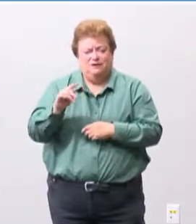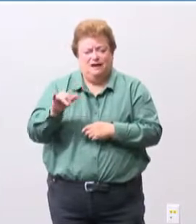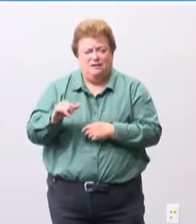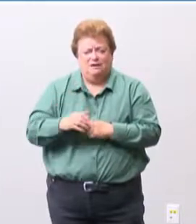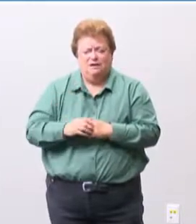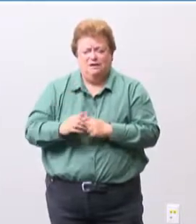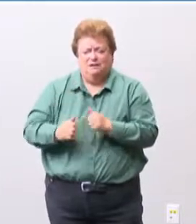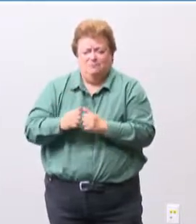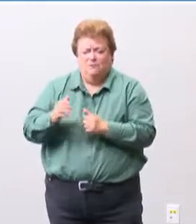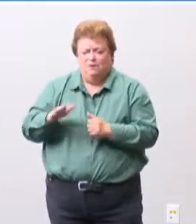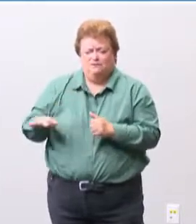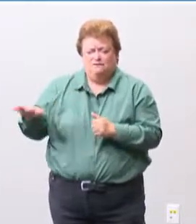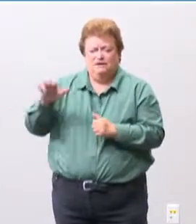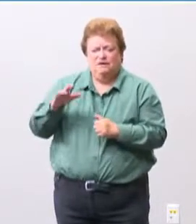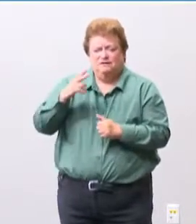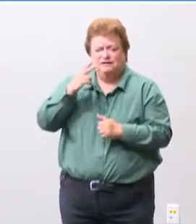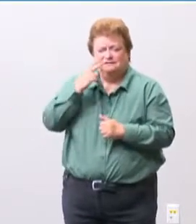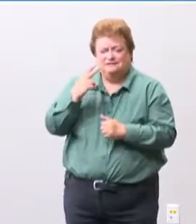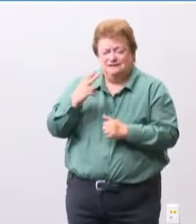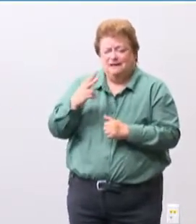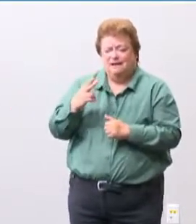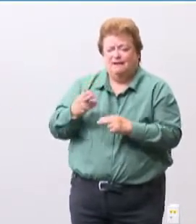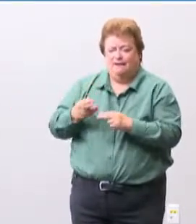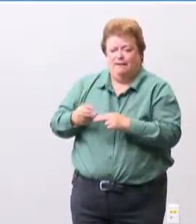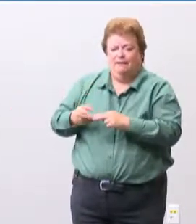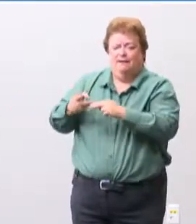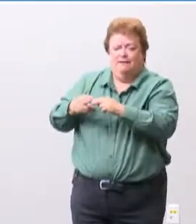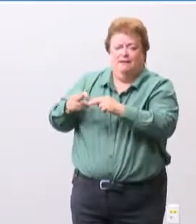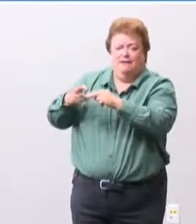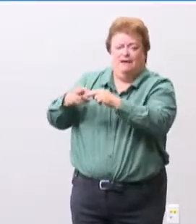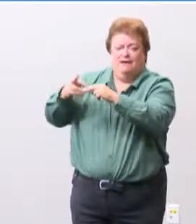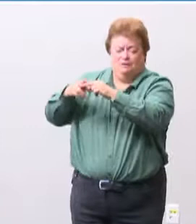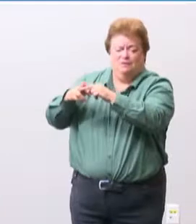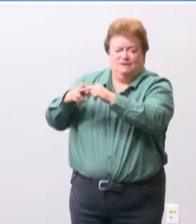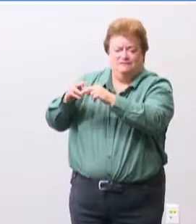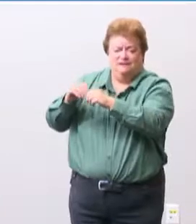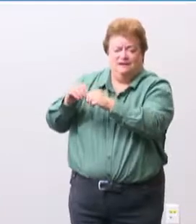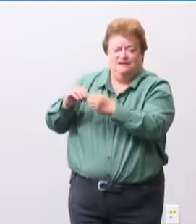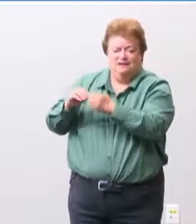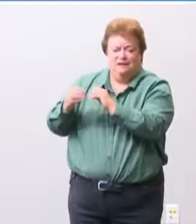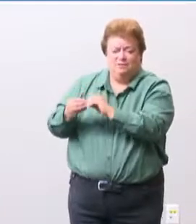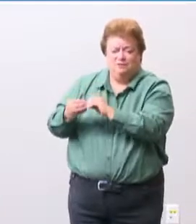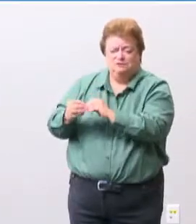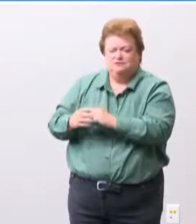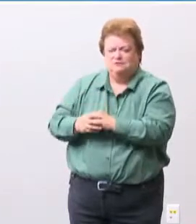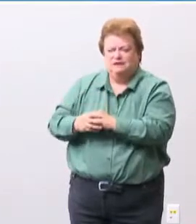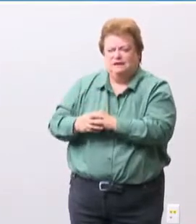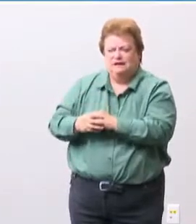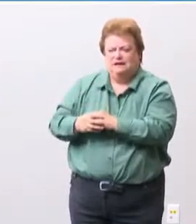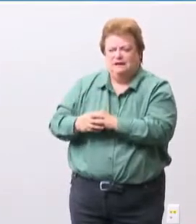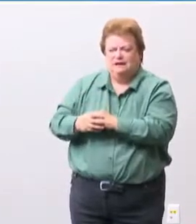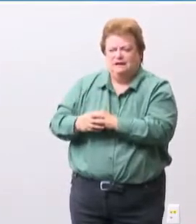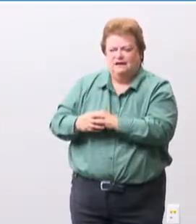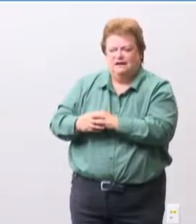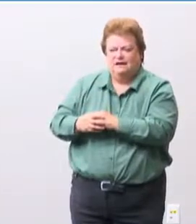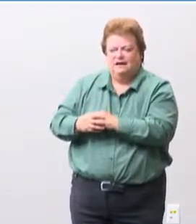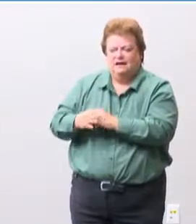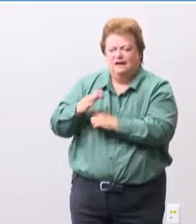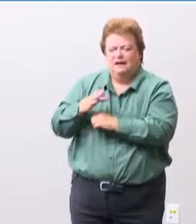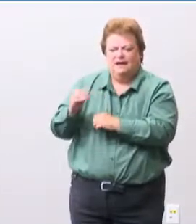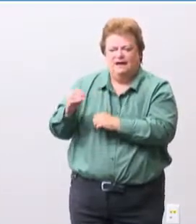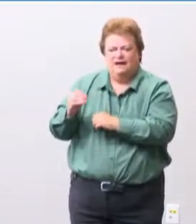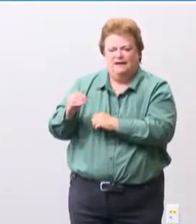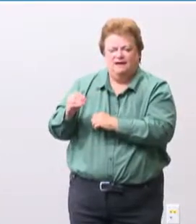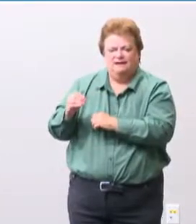of those places are seeing a greater uptick in cases, and a